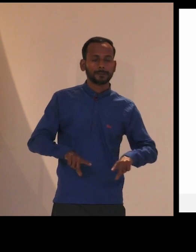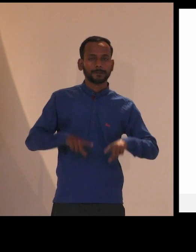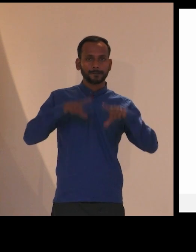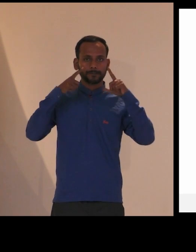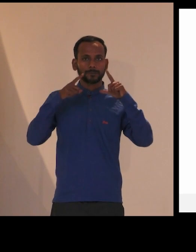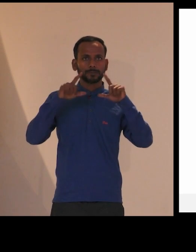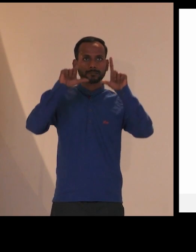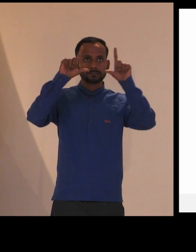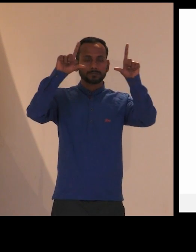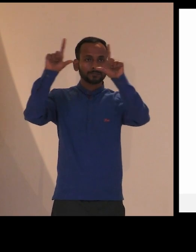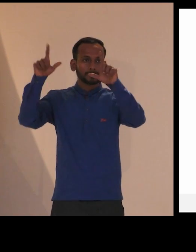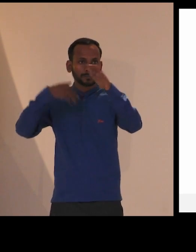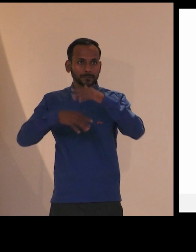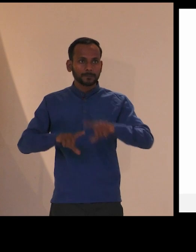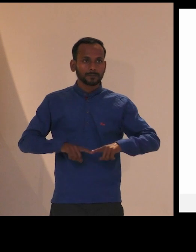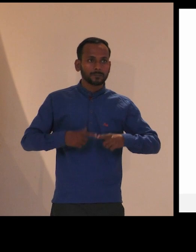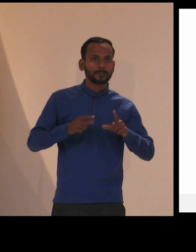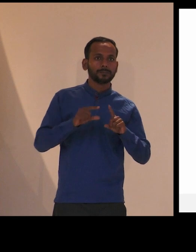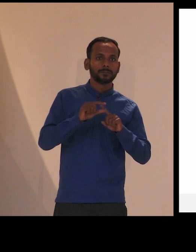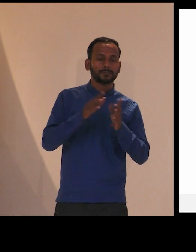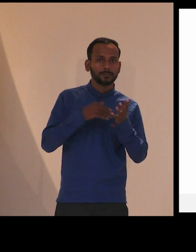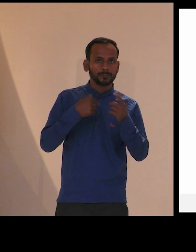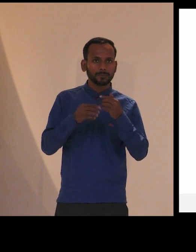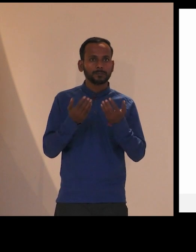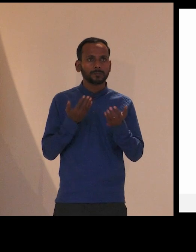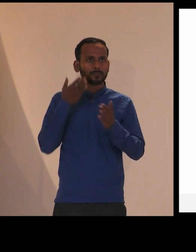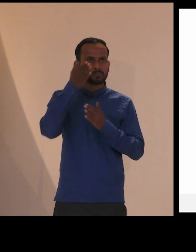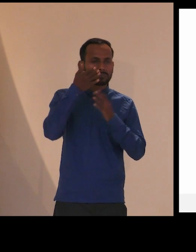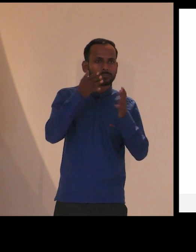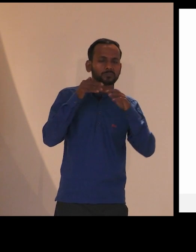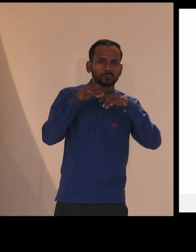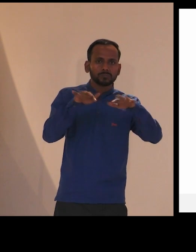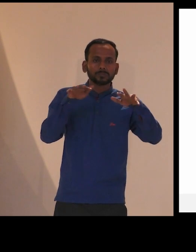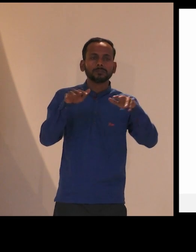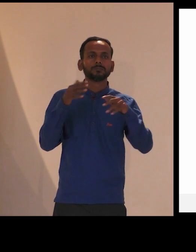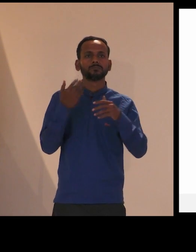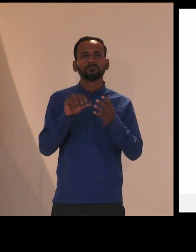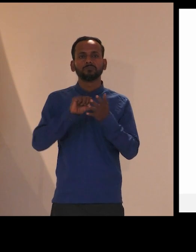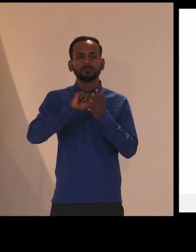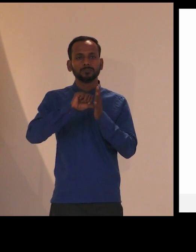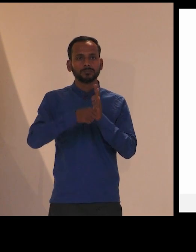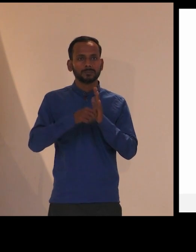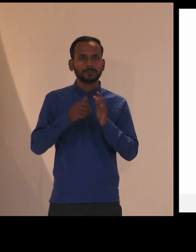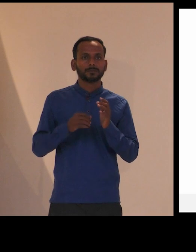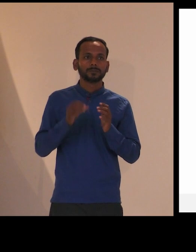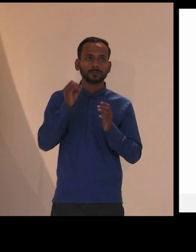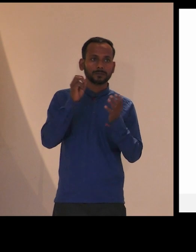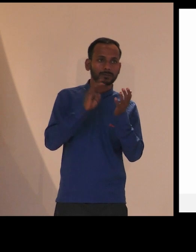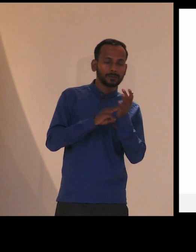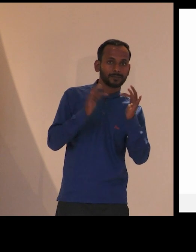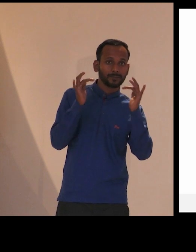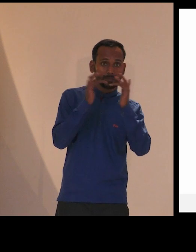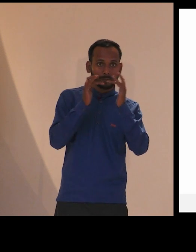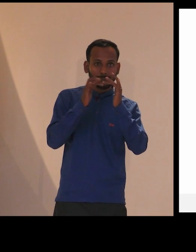museum somewhere, then it may not be possible for everyone to access. So, and online media was just